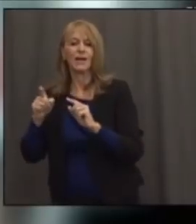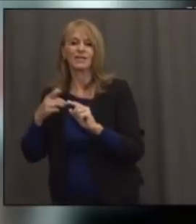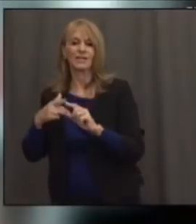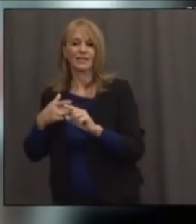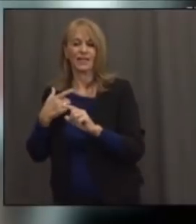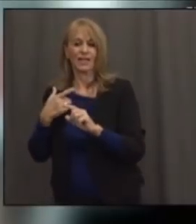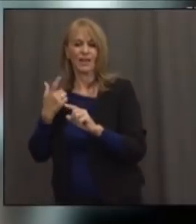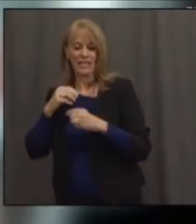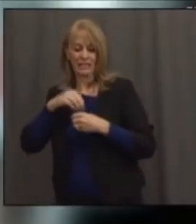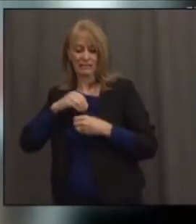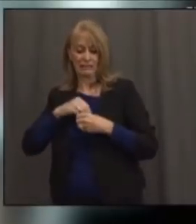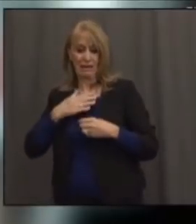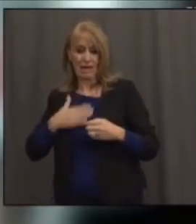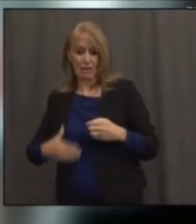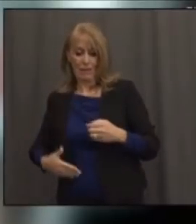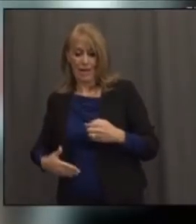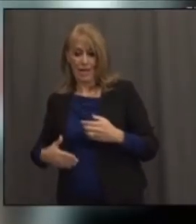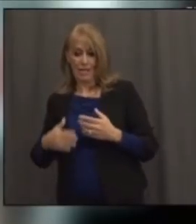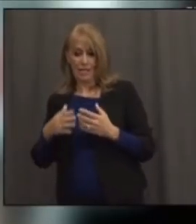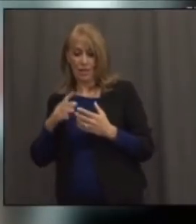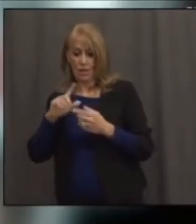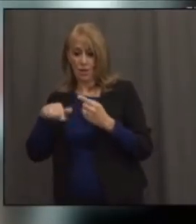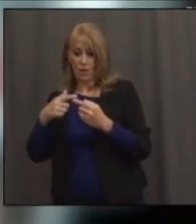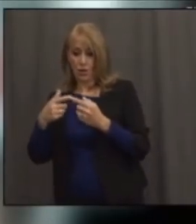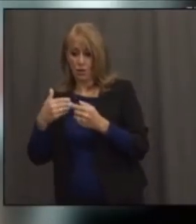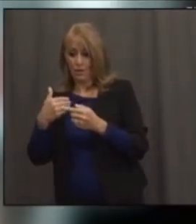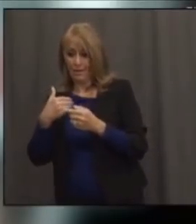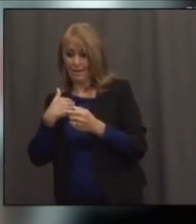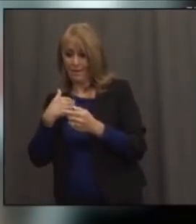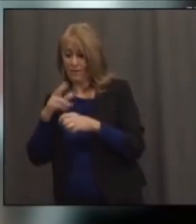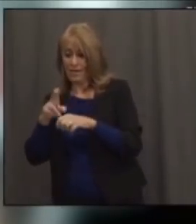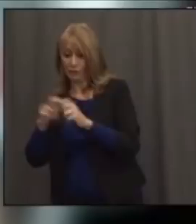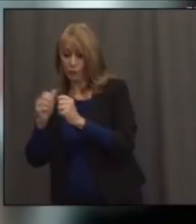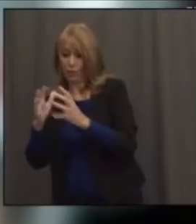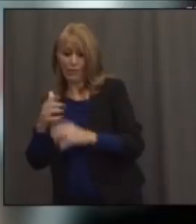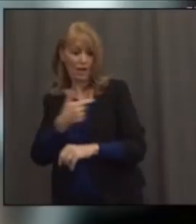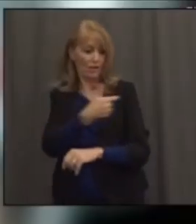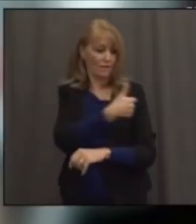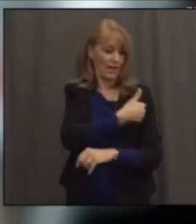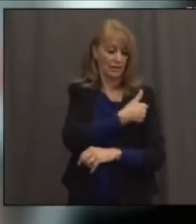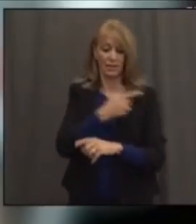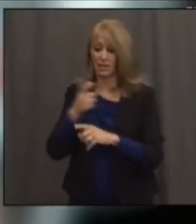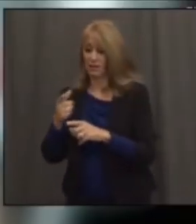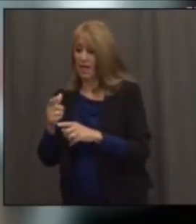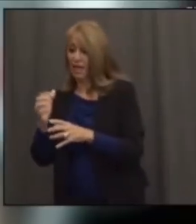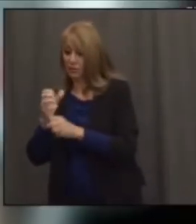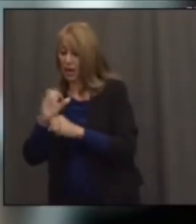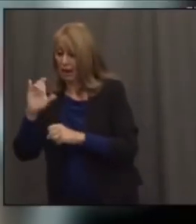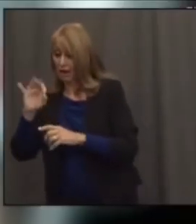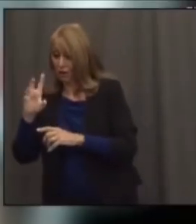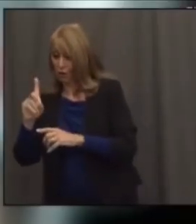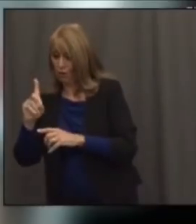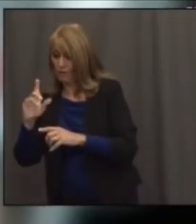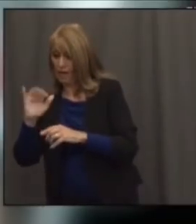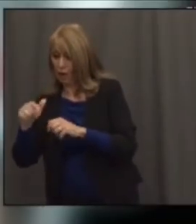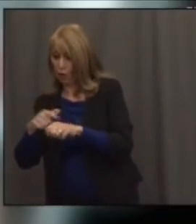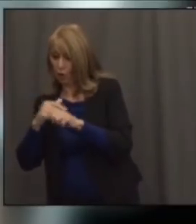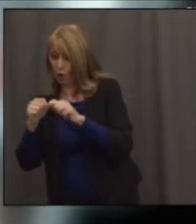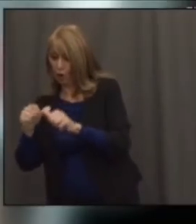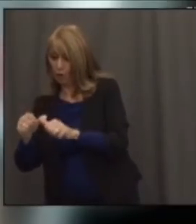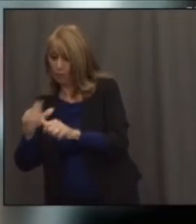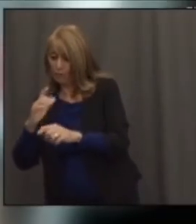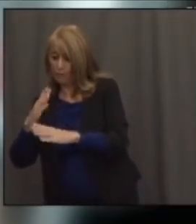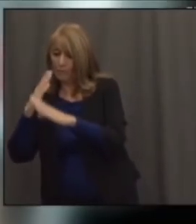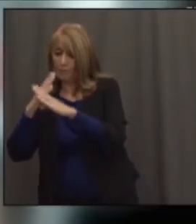immune systems behave in a setting of vaccination as well. And so if we see a degradation in immune protection in the